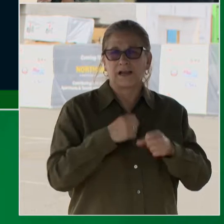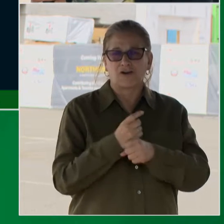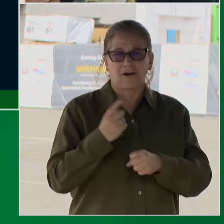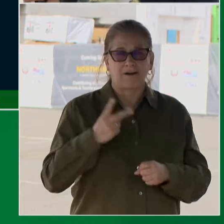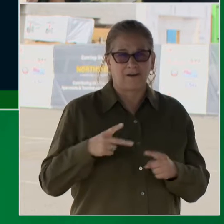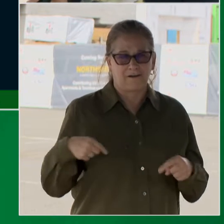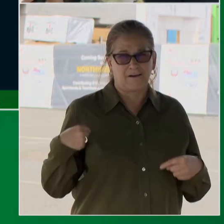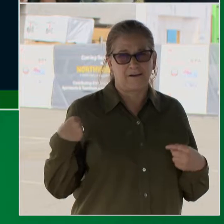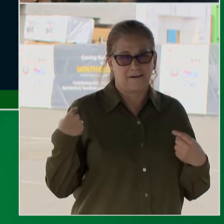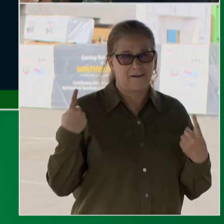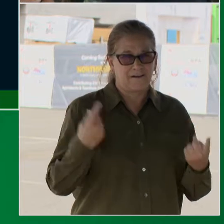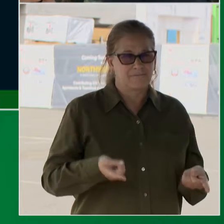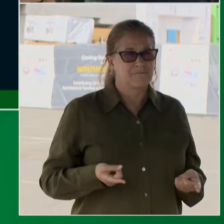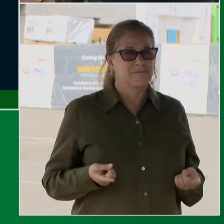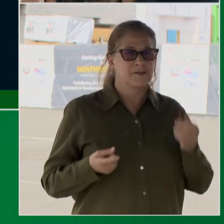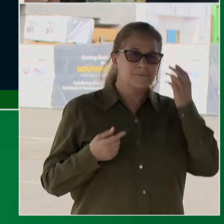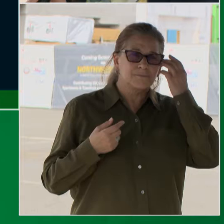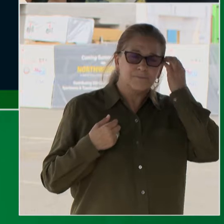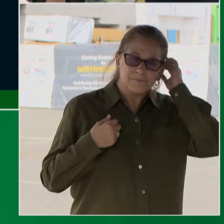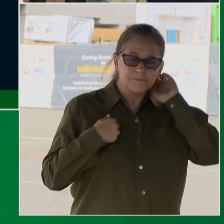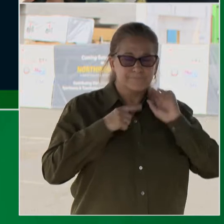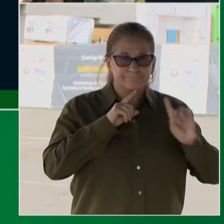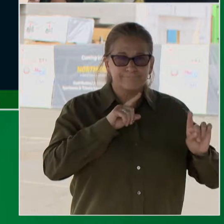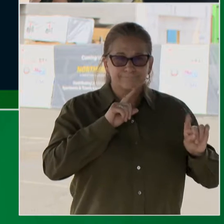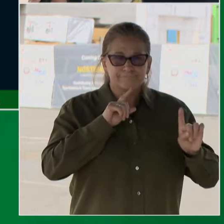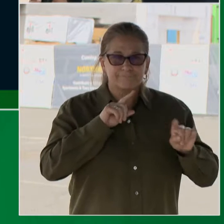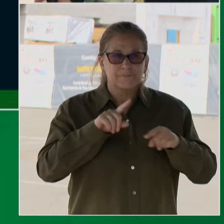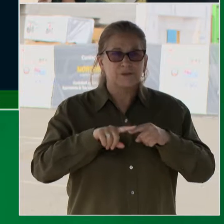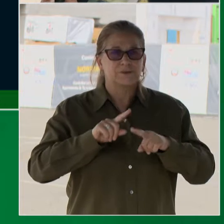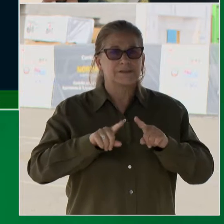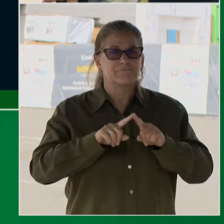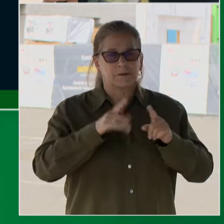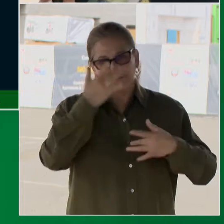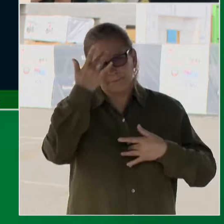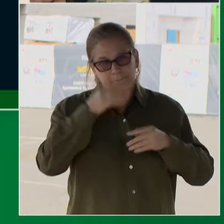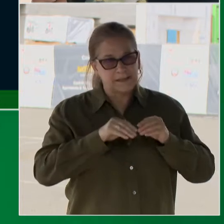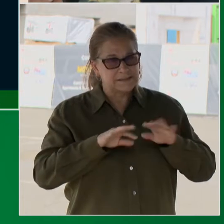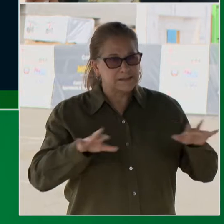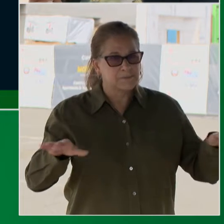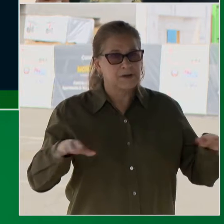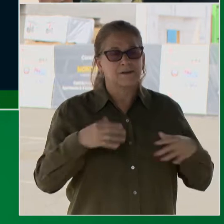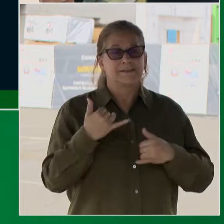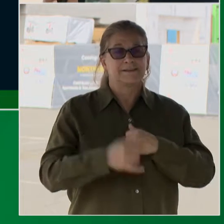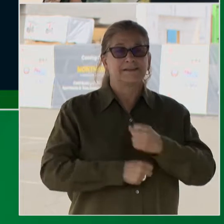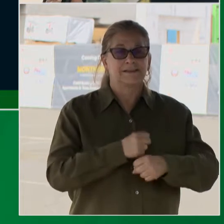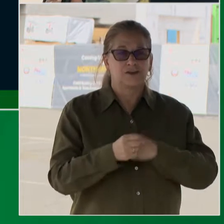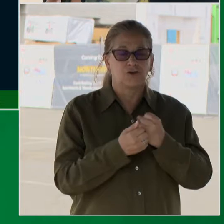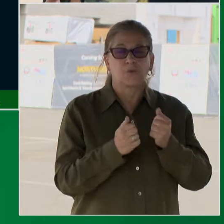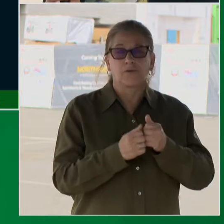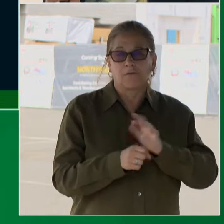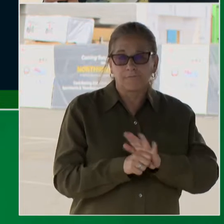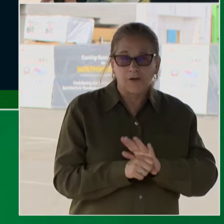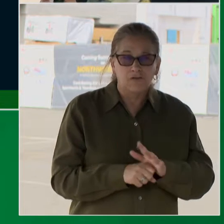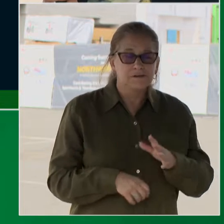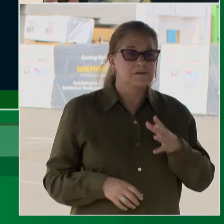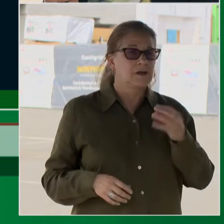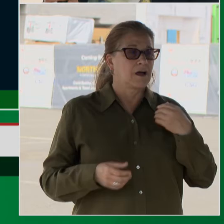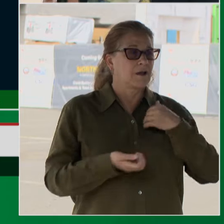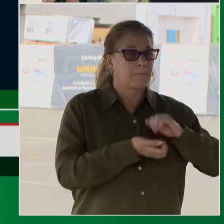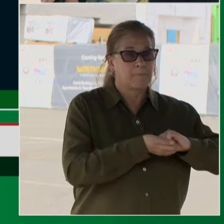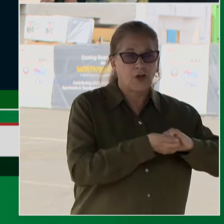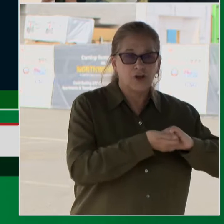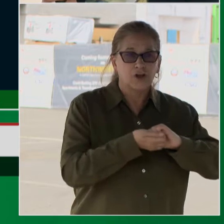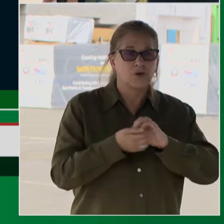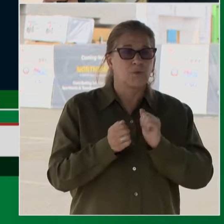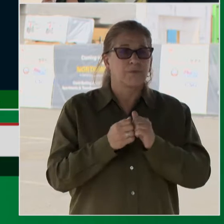been responding to the pandemic. And the budget development process this year was similarly collaborative. In the DMPED budget,